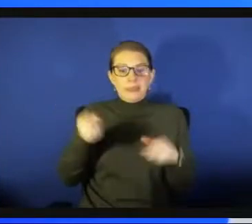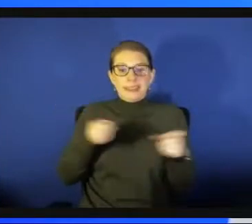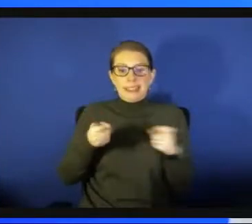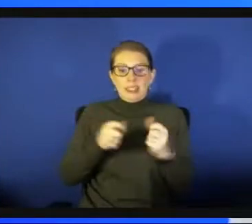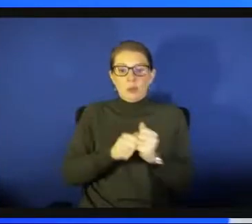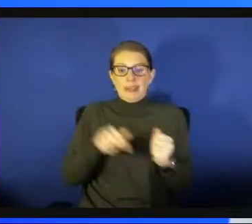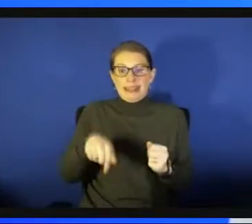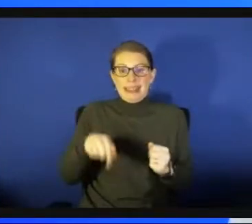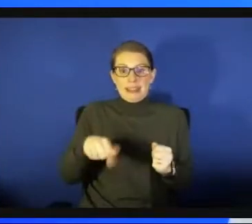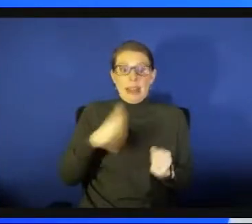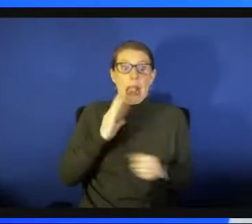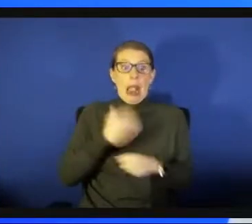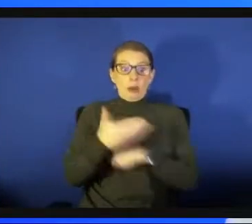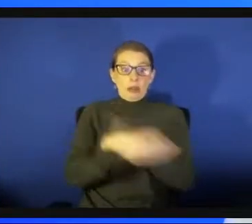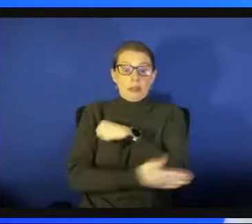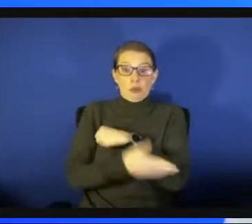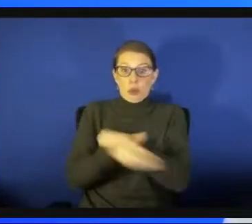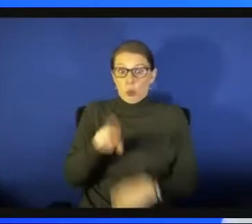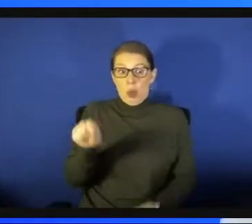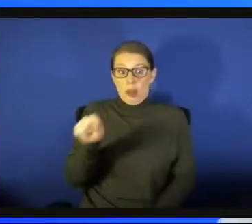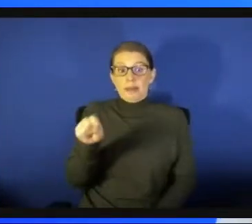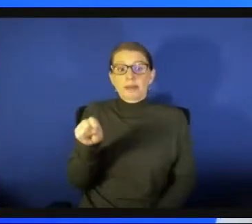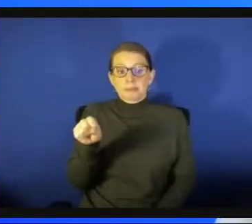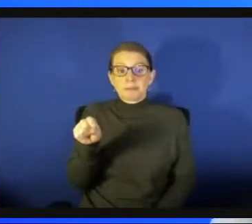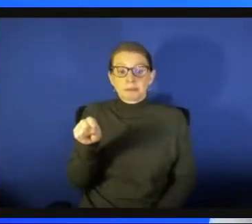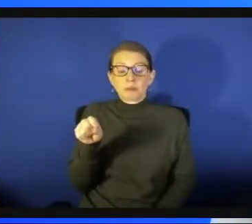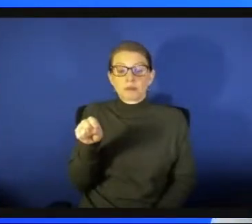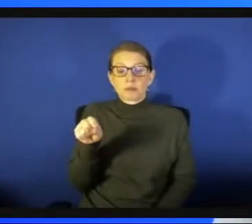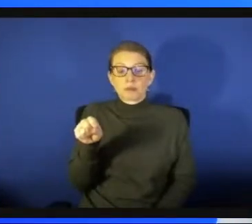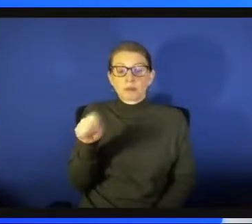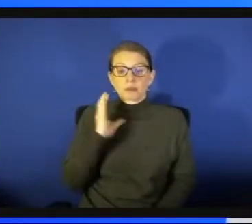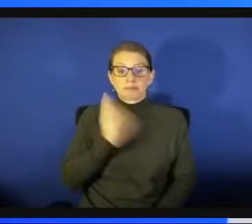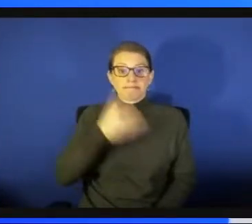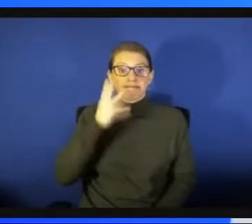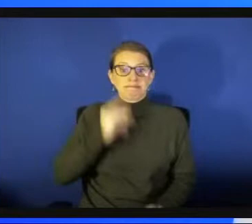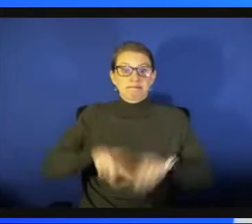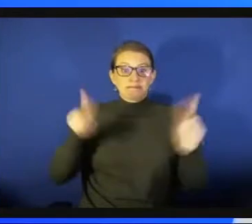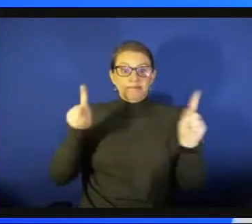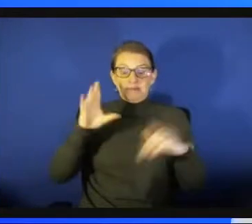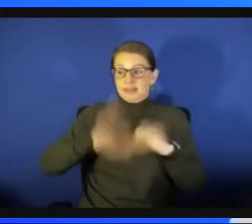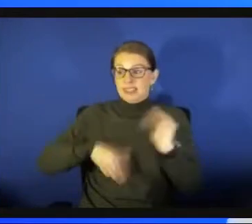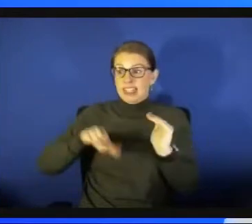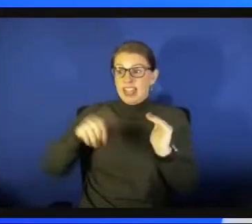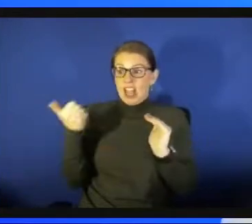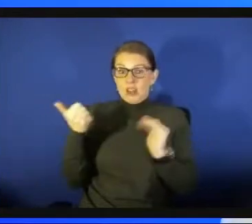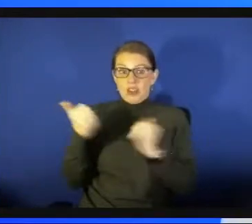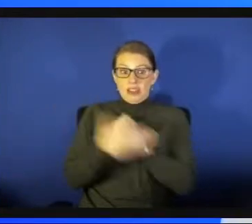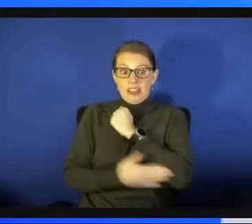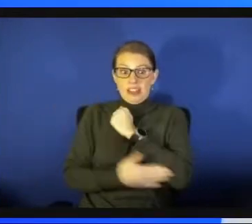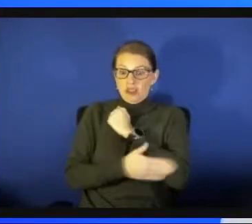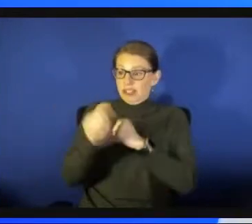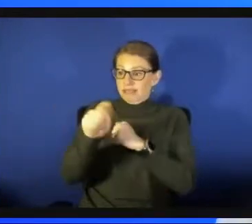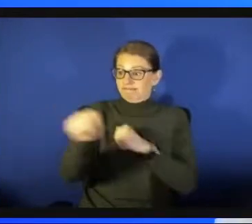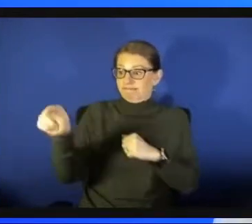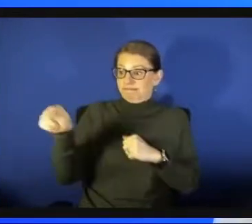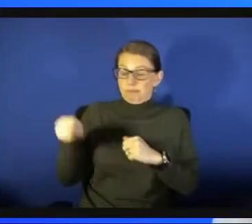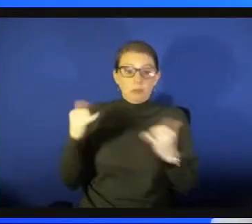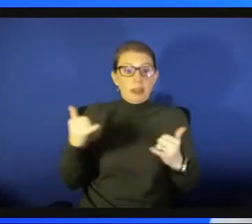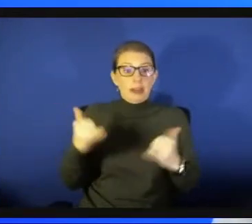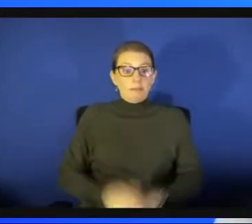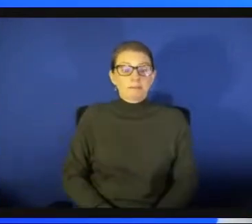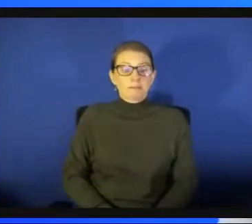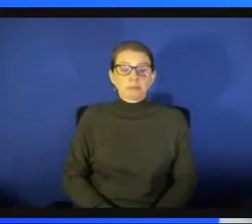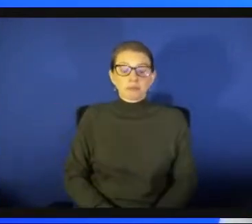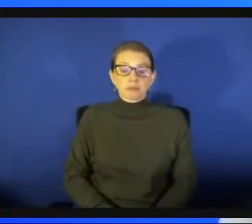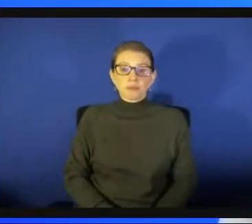country, because our country is certainly our experience is different than what is going on in other places right now as well. It comes down with dealing that